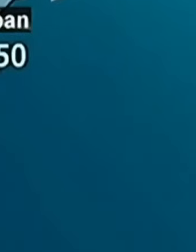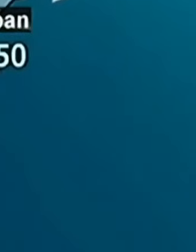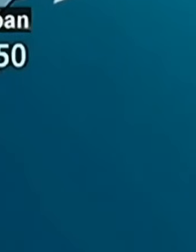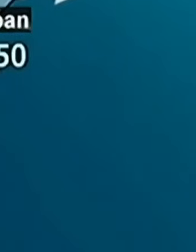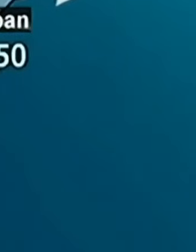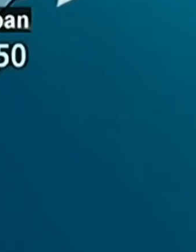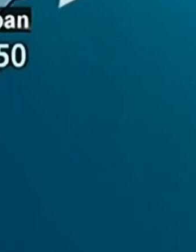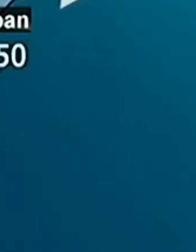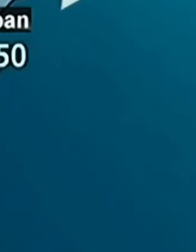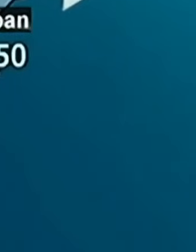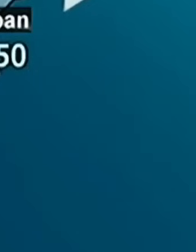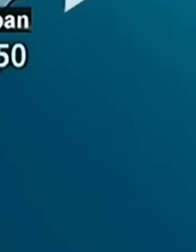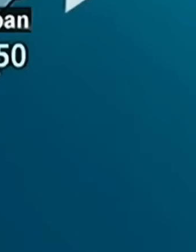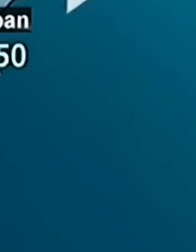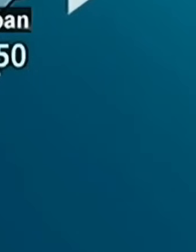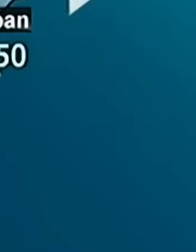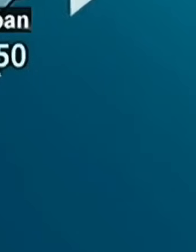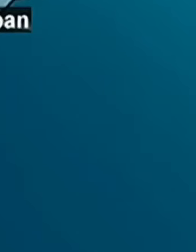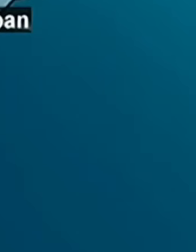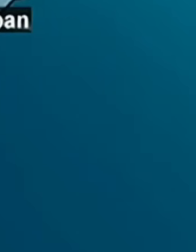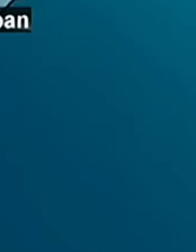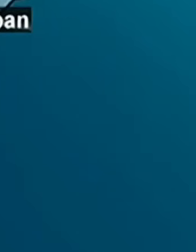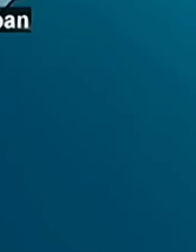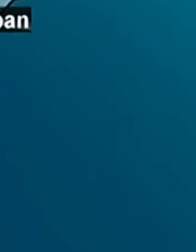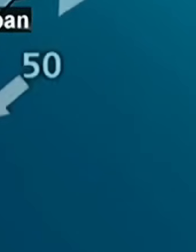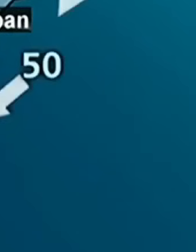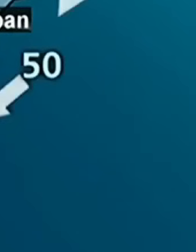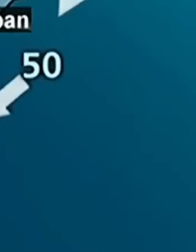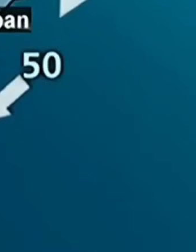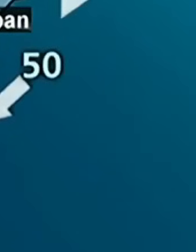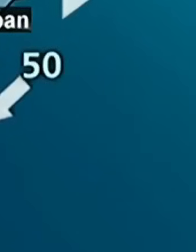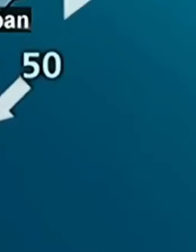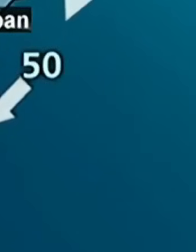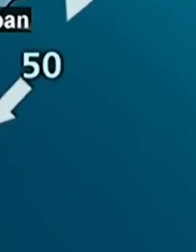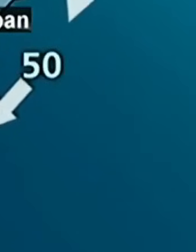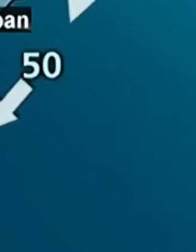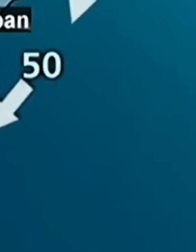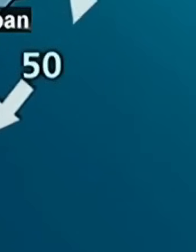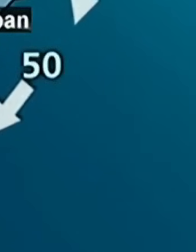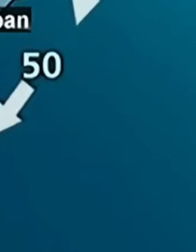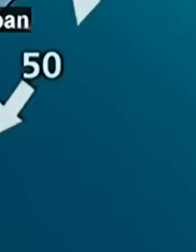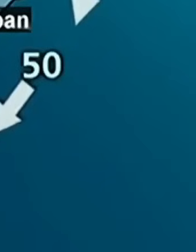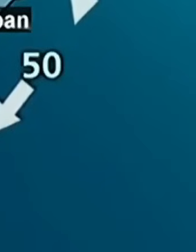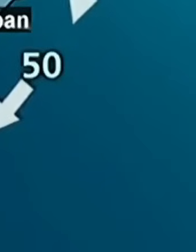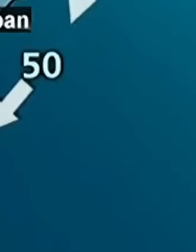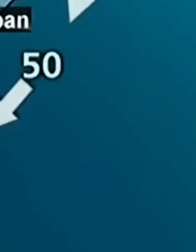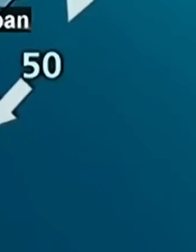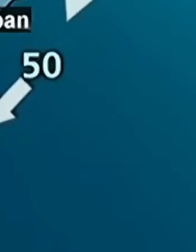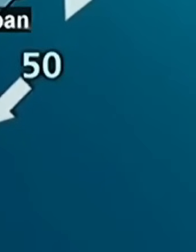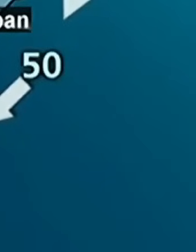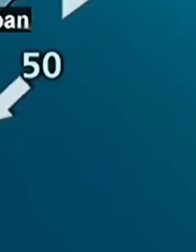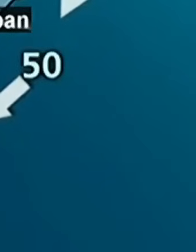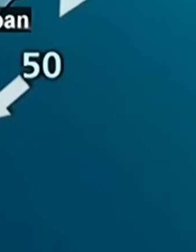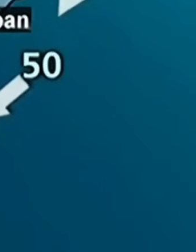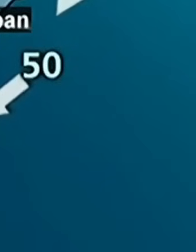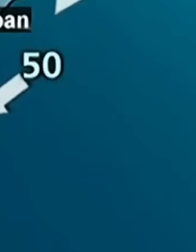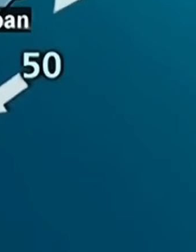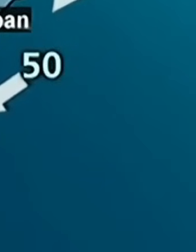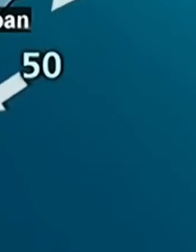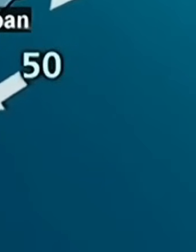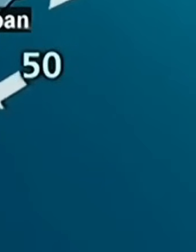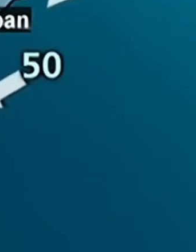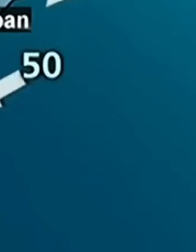hlebela pula tse di la tsaya ga bo tsena fela di shishitse gona ka dikhalo tsa ka bo hlebela la ka mosone re sa bona ga botse gona ga lo tse di botse tsa dipula di la tsa